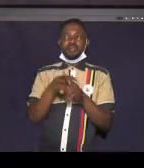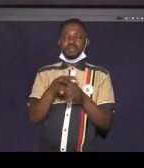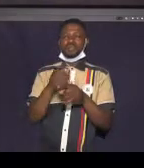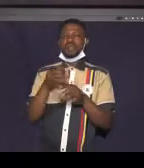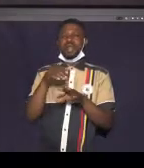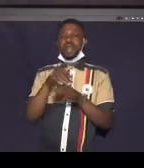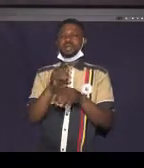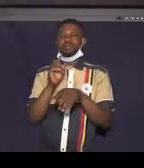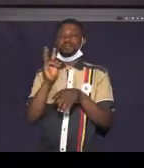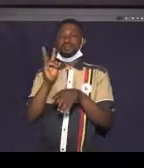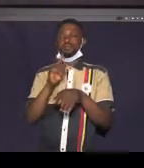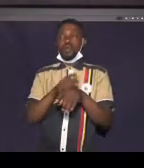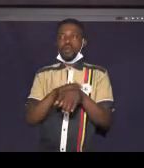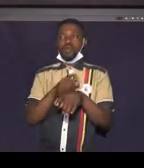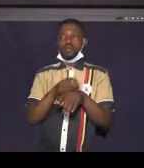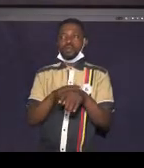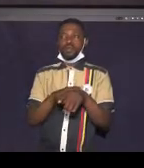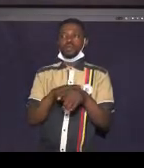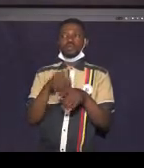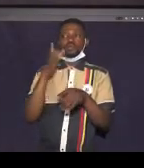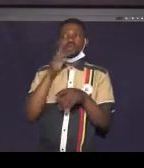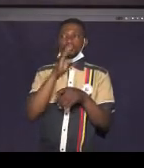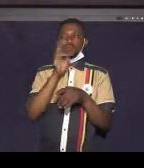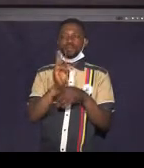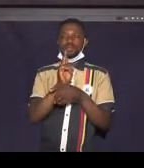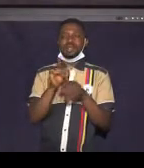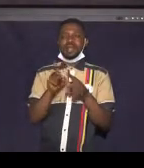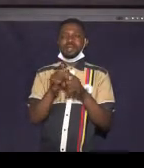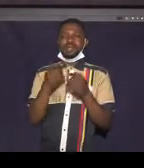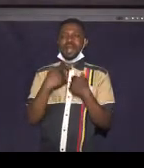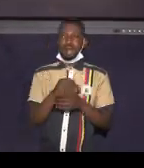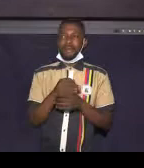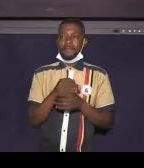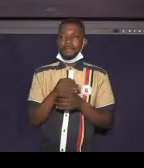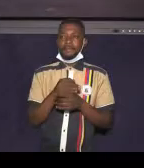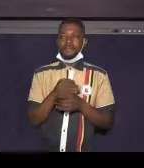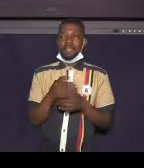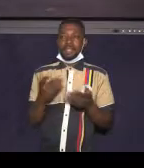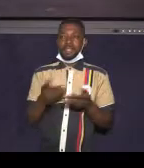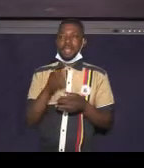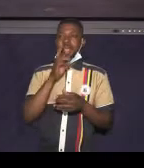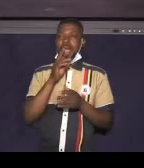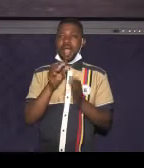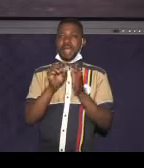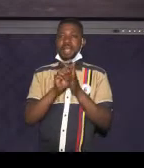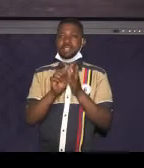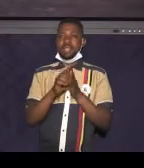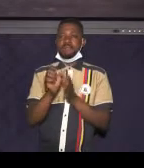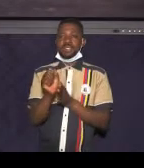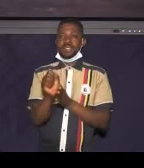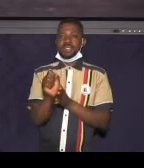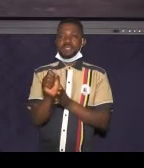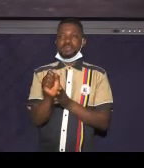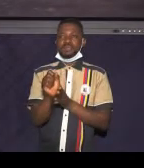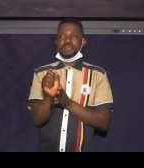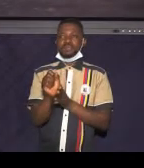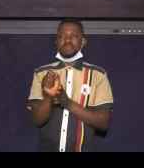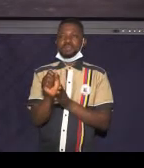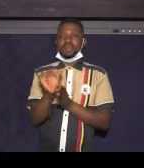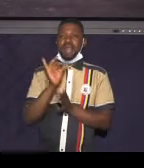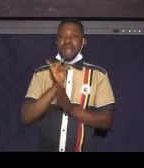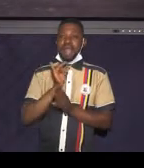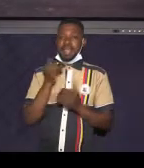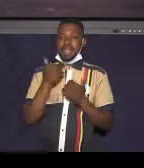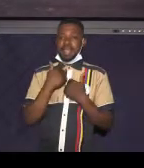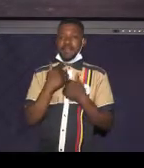so on, should be used with has or have. Here are examples.